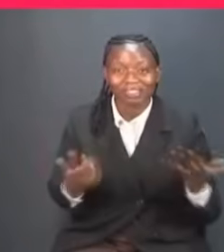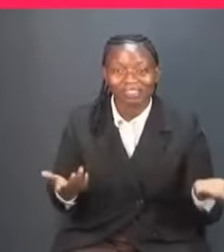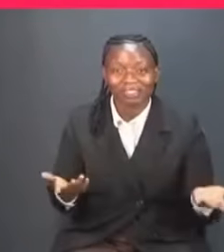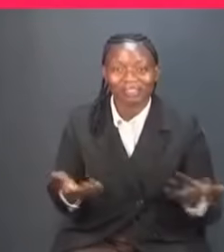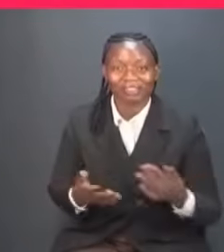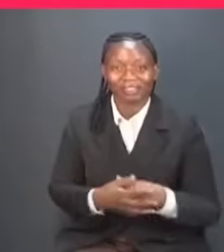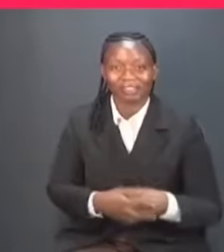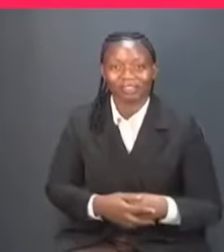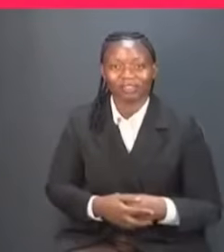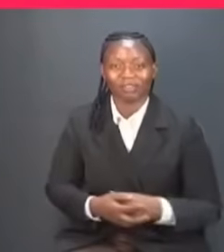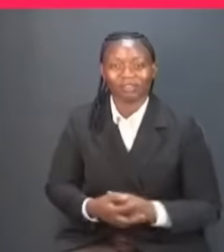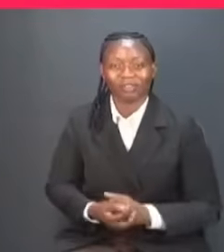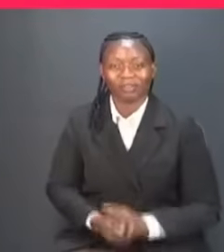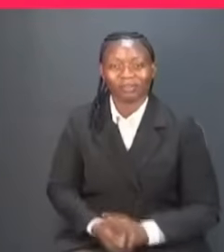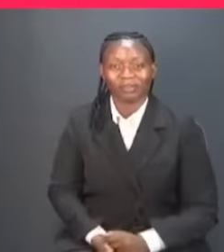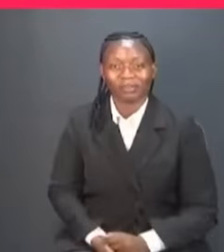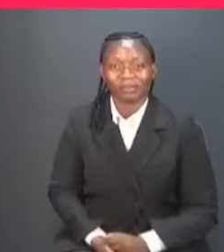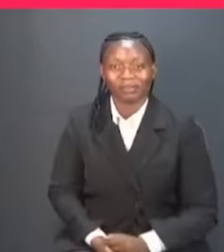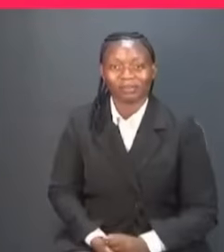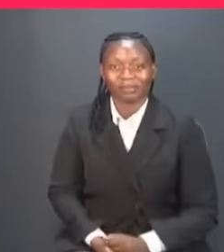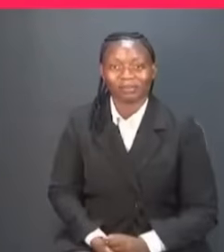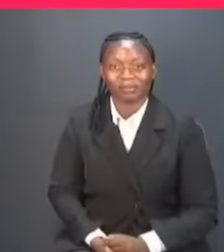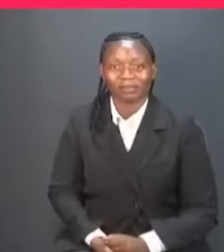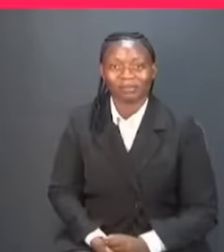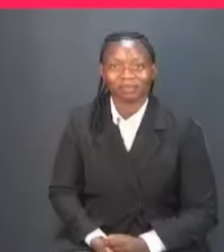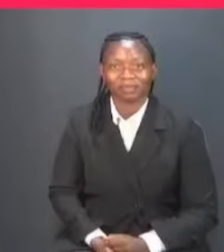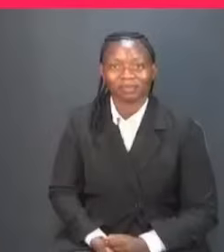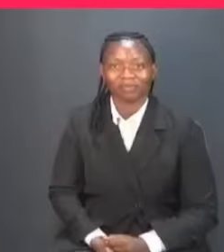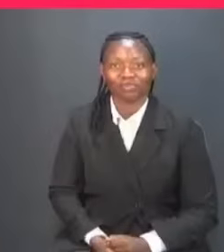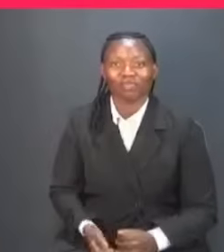They will start applying for by-election.